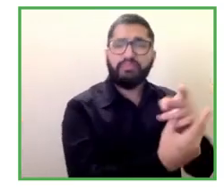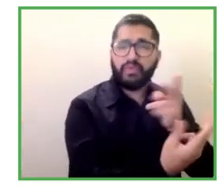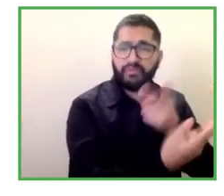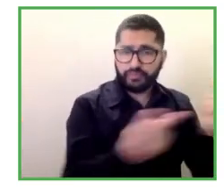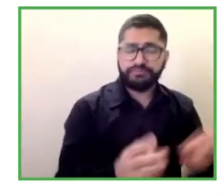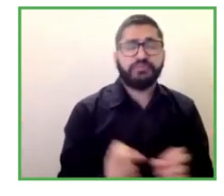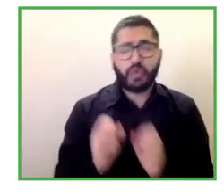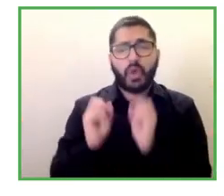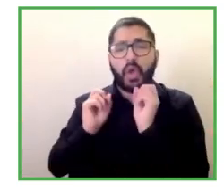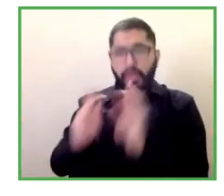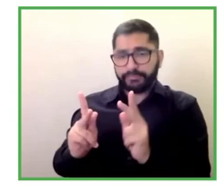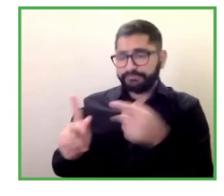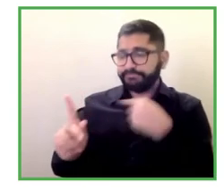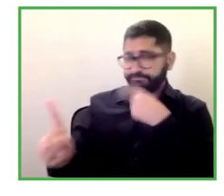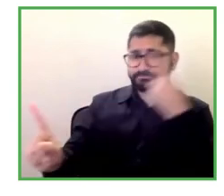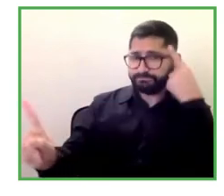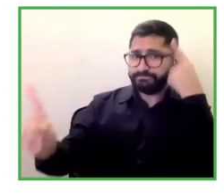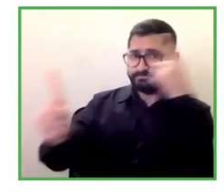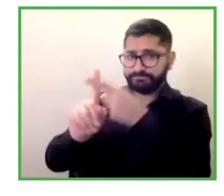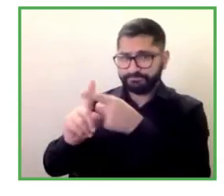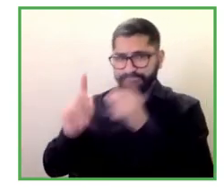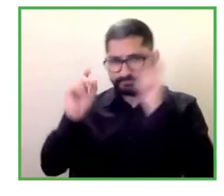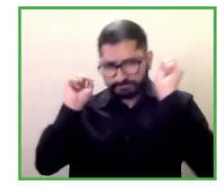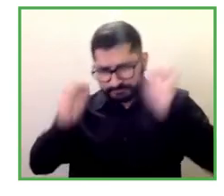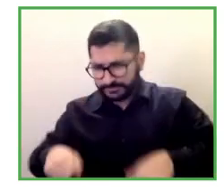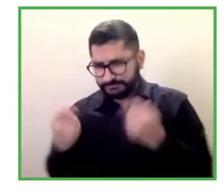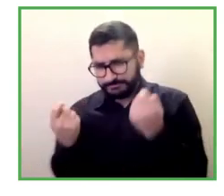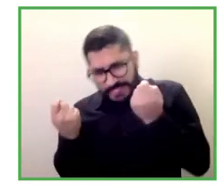the challenge here is to face it